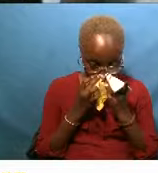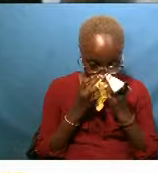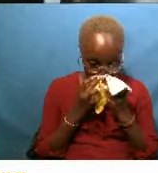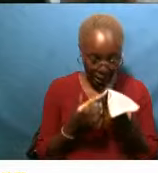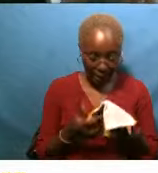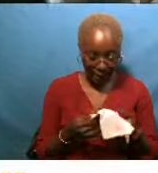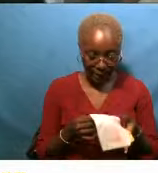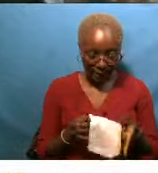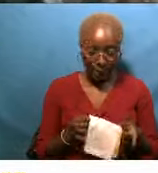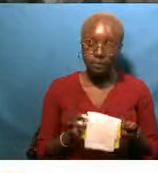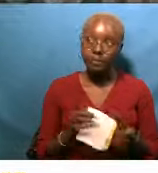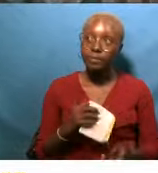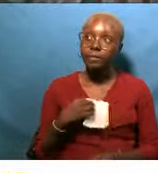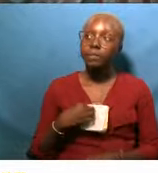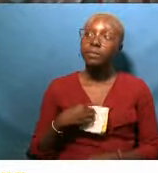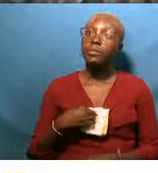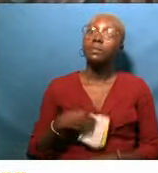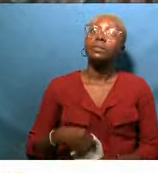Your Grace,